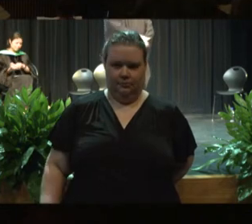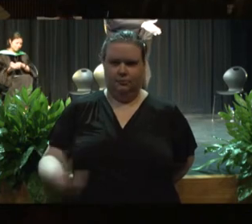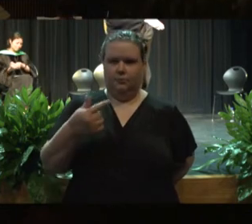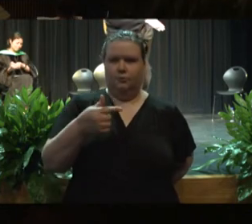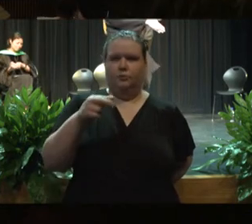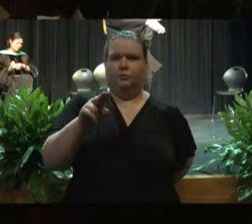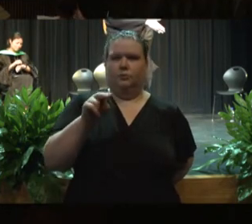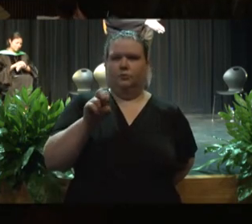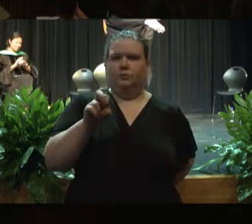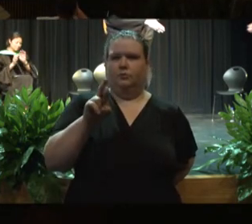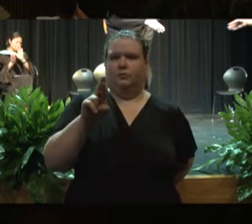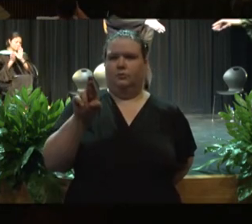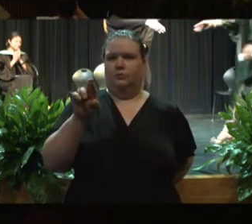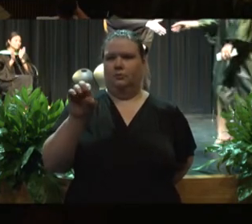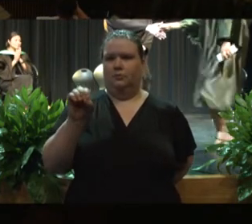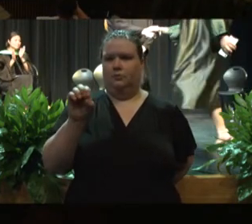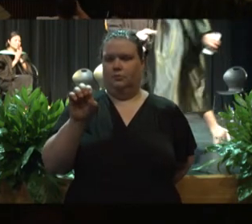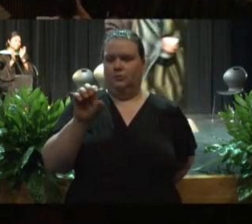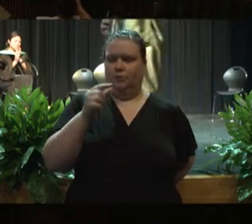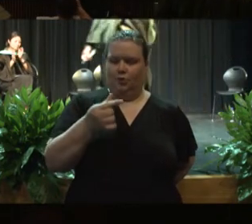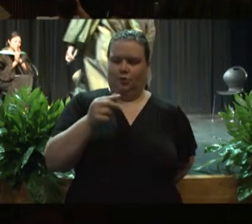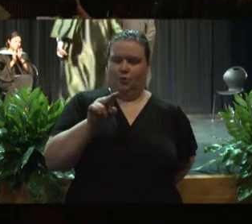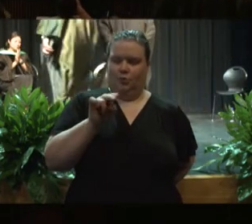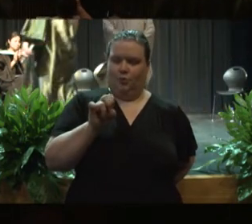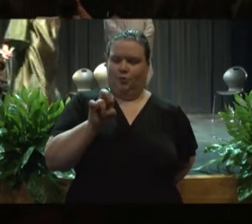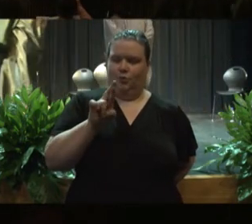Jacqueline Irene Guerrero.